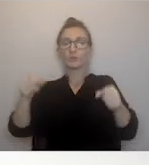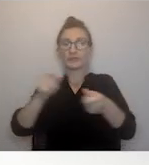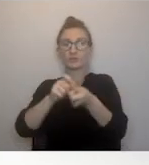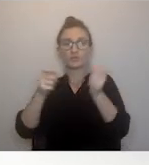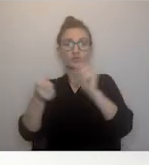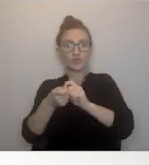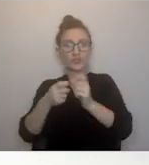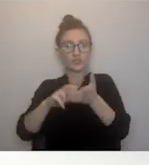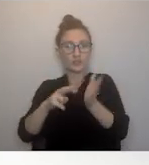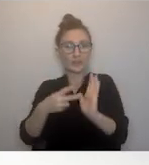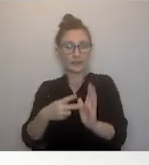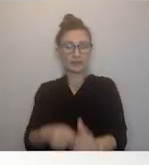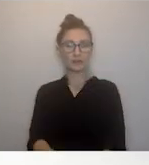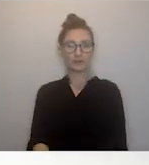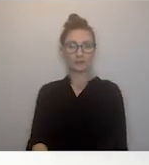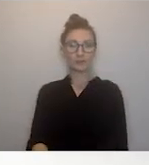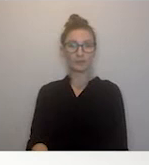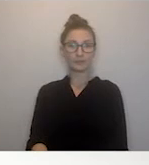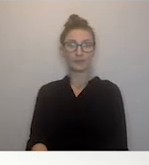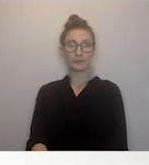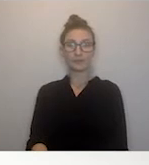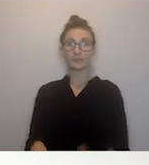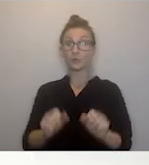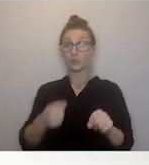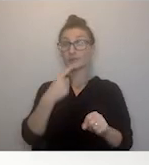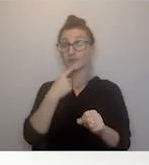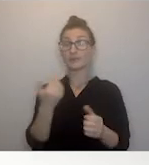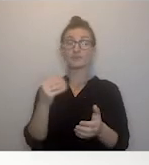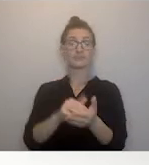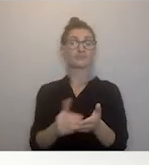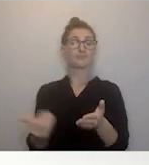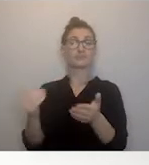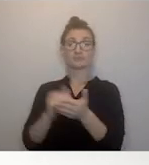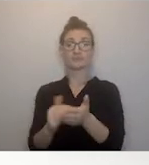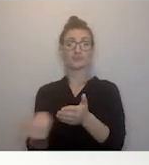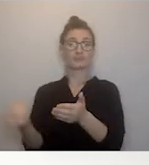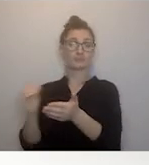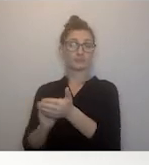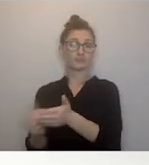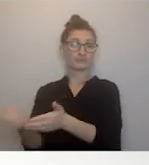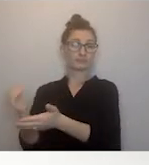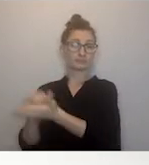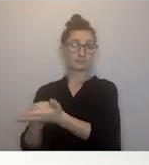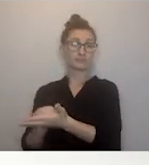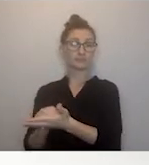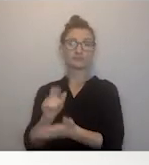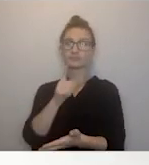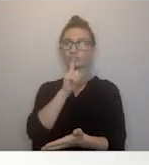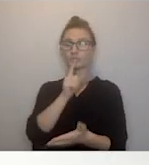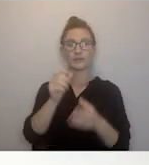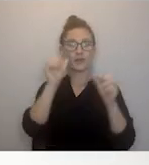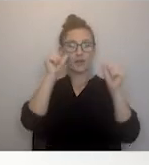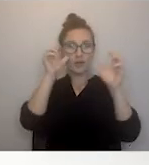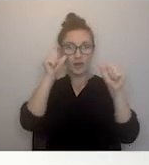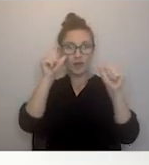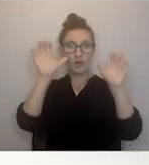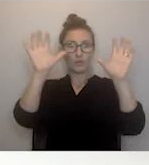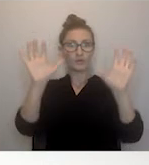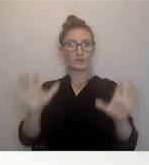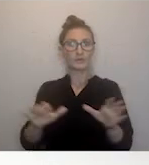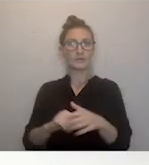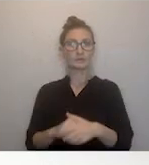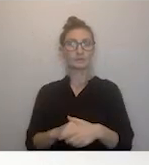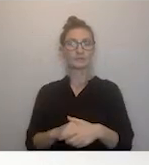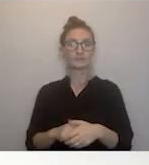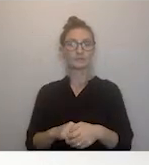words that you can really change the meaning and context around, and you can repeat the scene time and time again. And that repetition is really, really